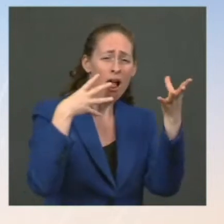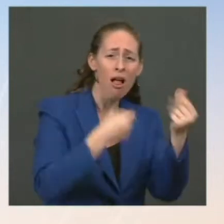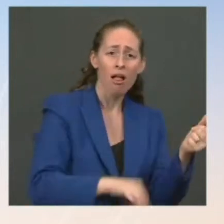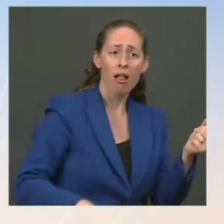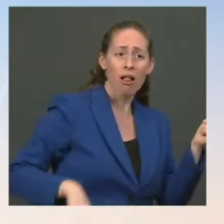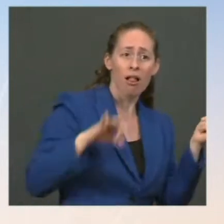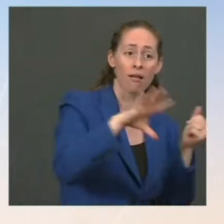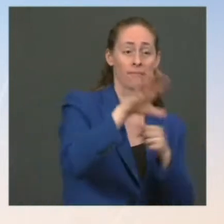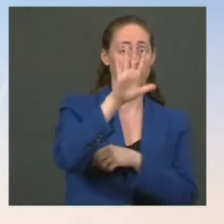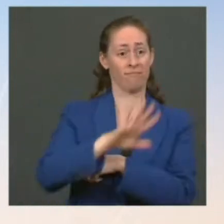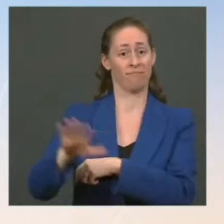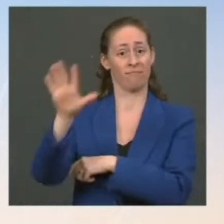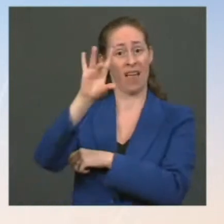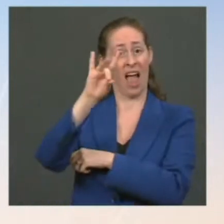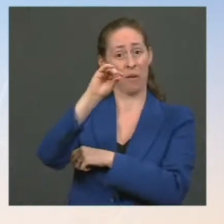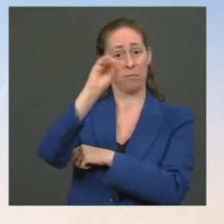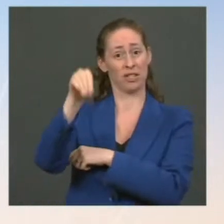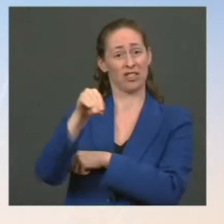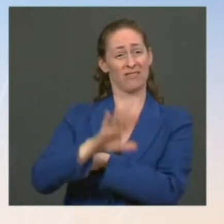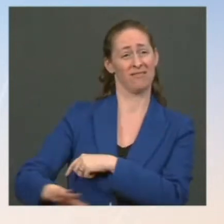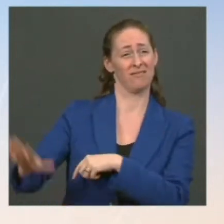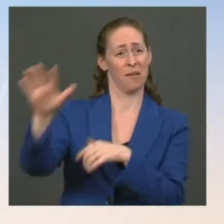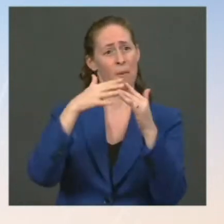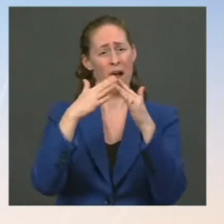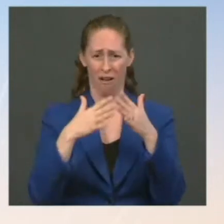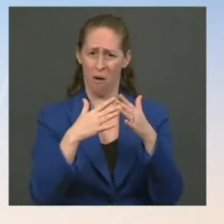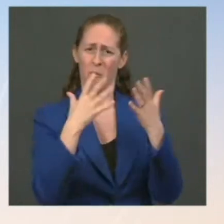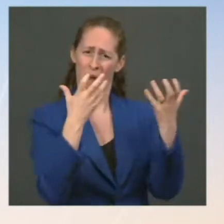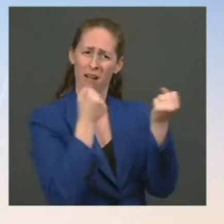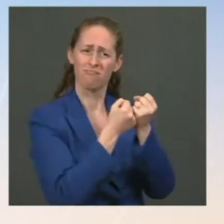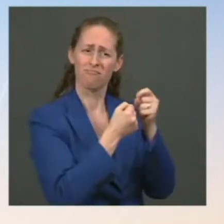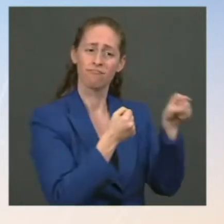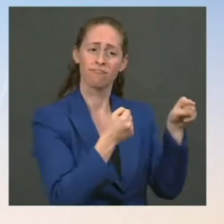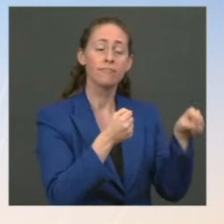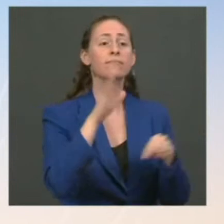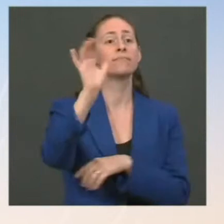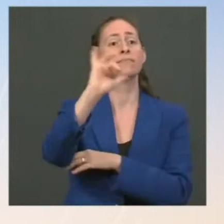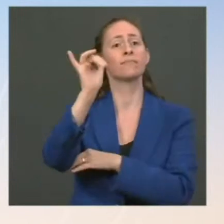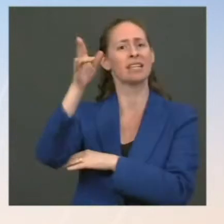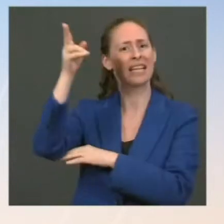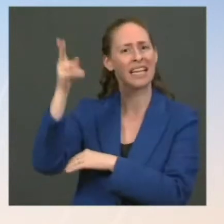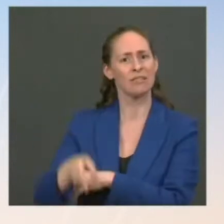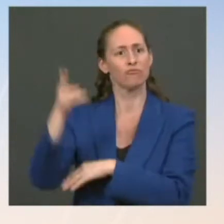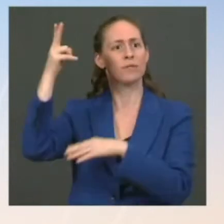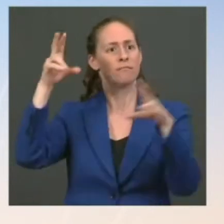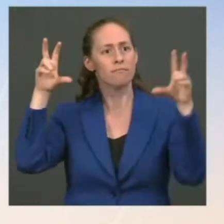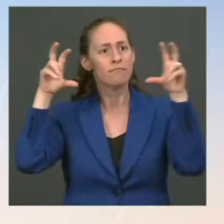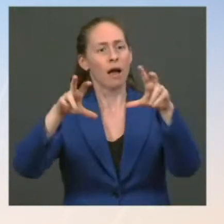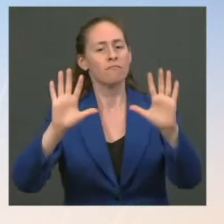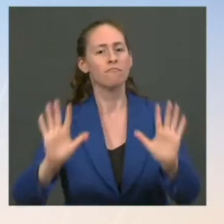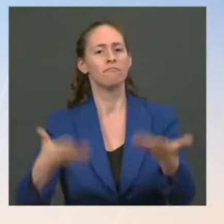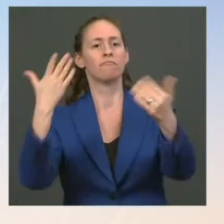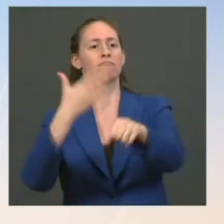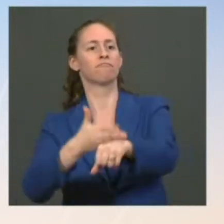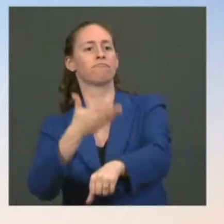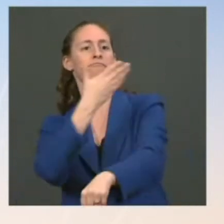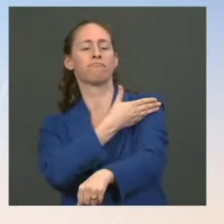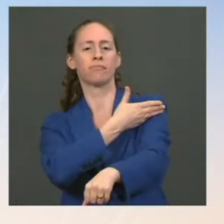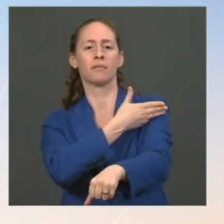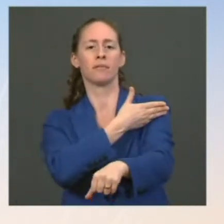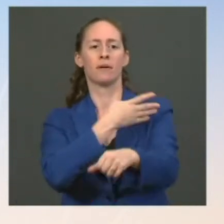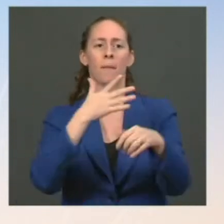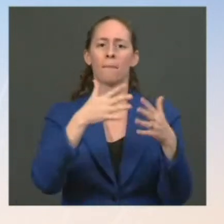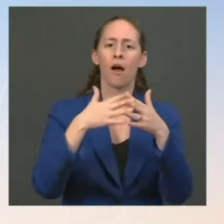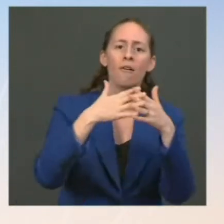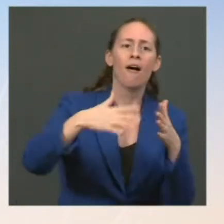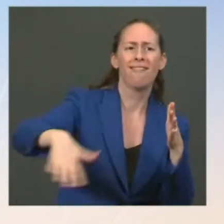also working to make historic investments in crumbling roads and bridges, which over 80% of Americans support. We're working to pass